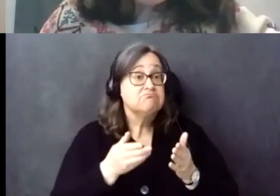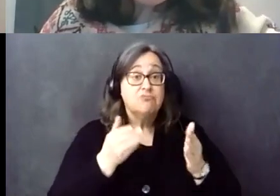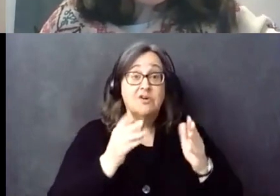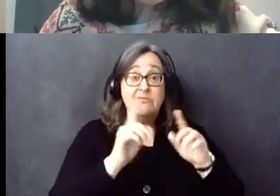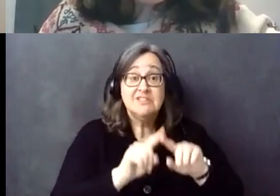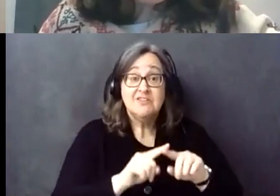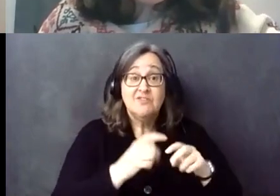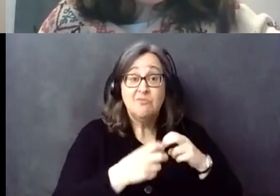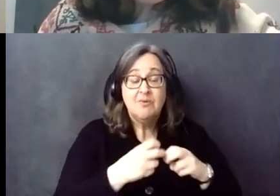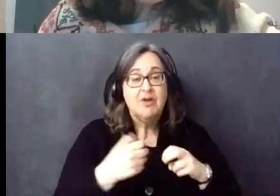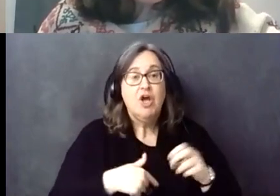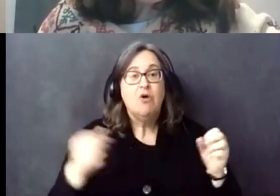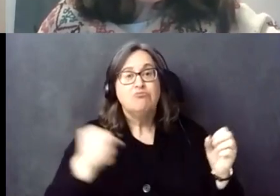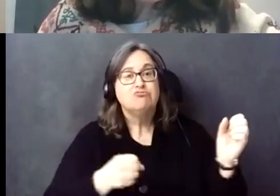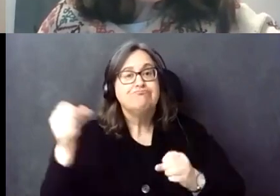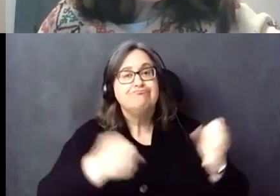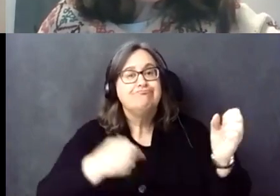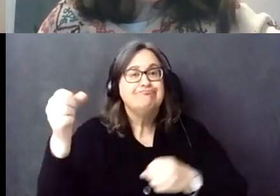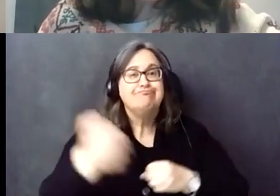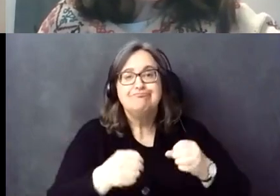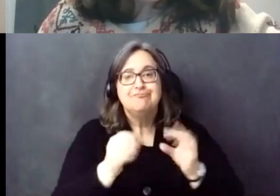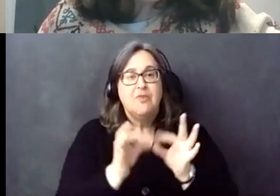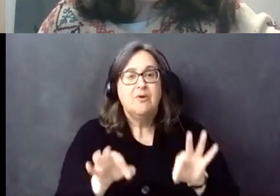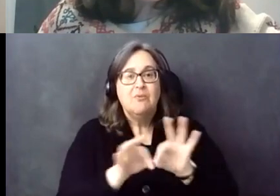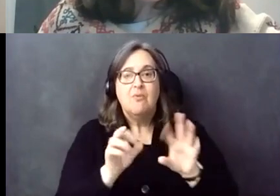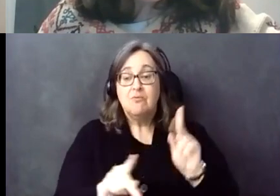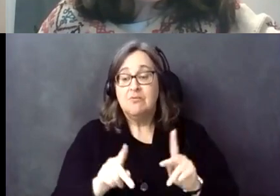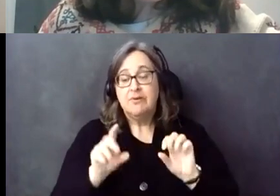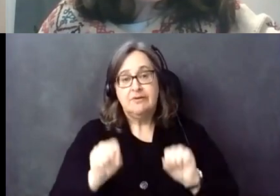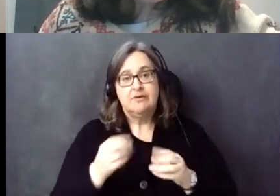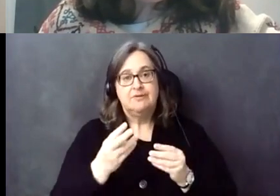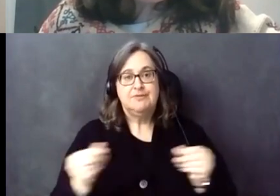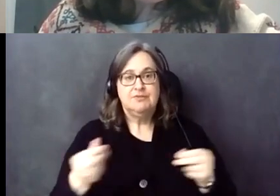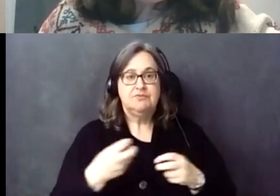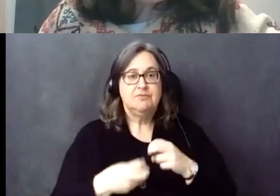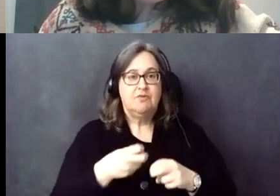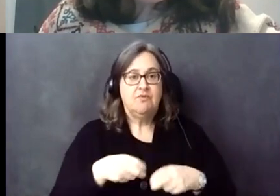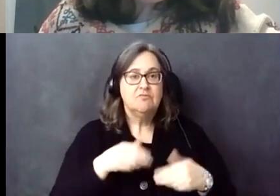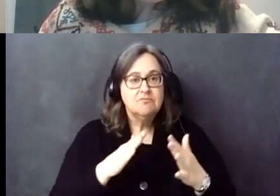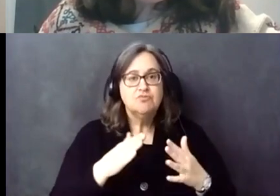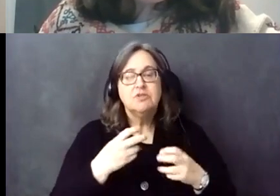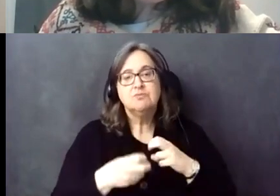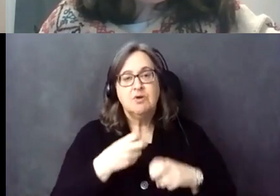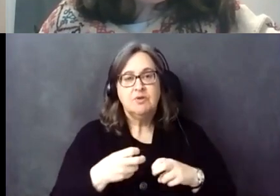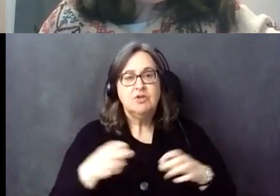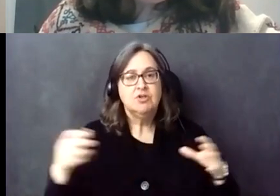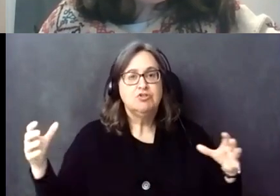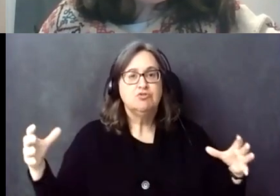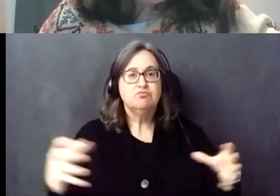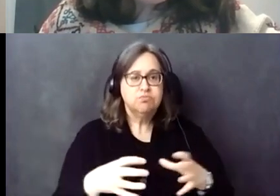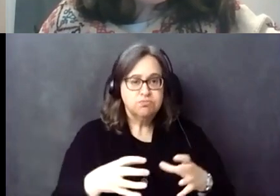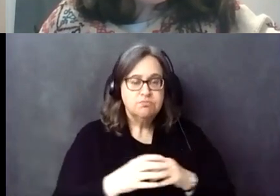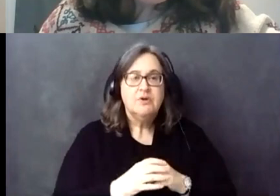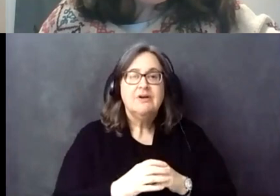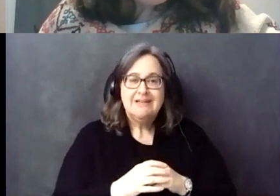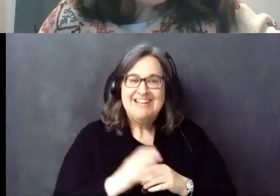the key people that we figure can help us get the problems addressed and solved to the table. And that's how